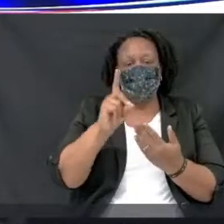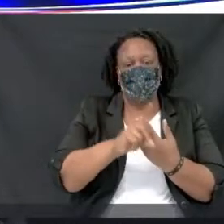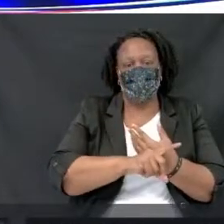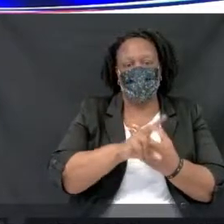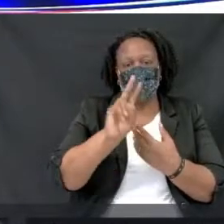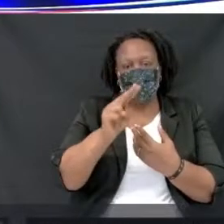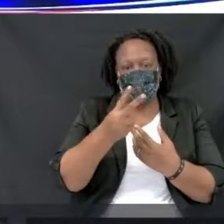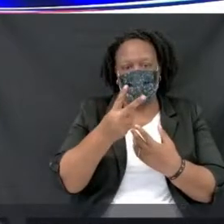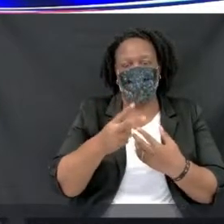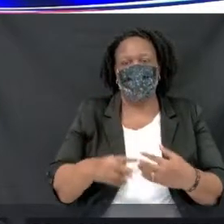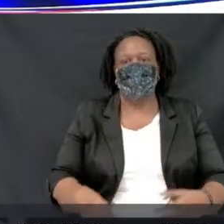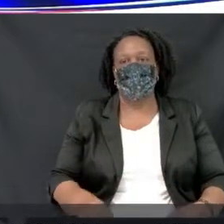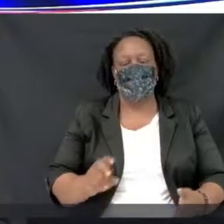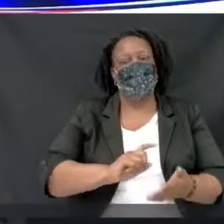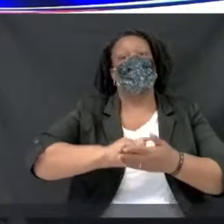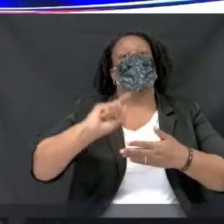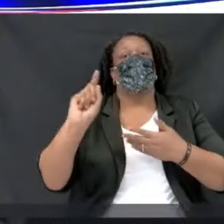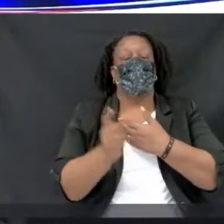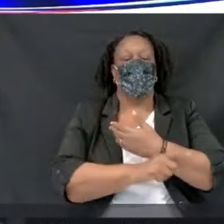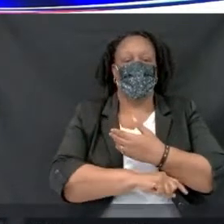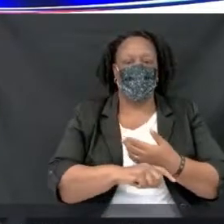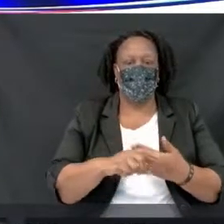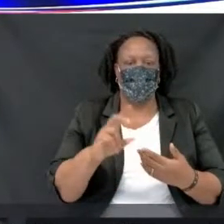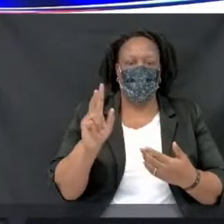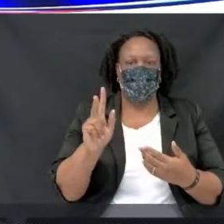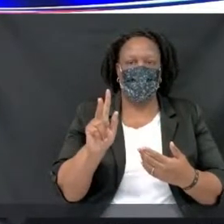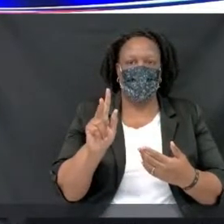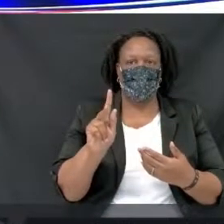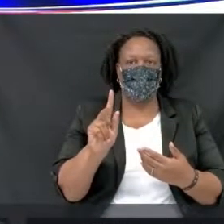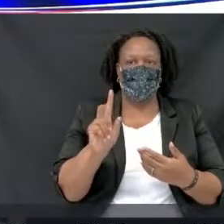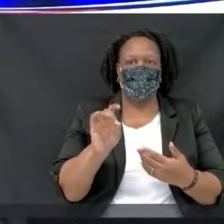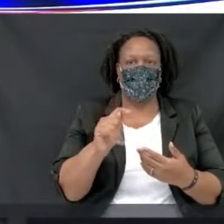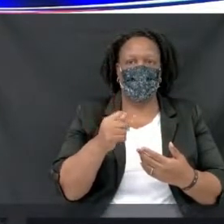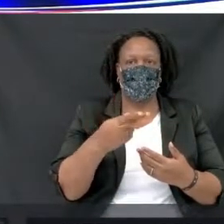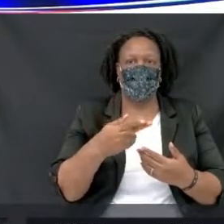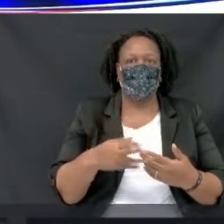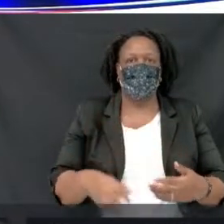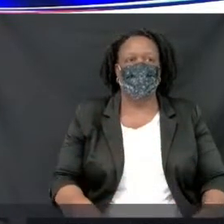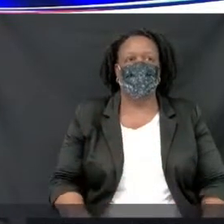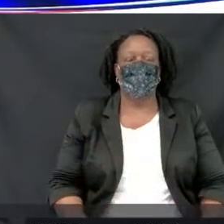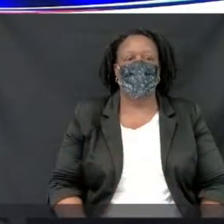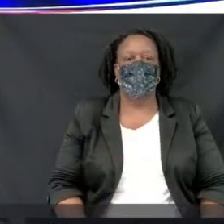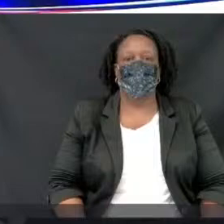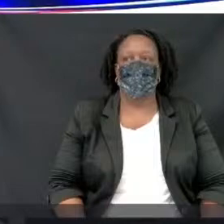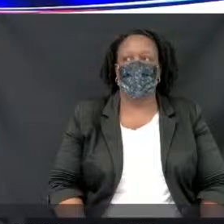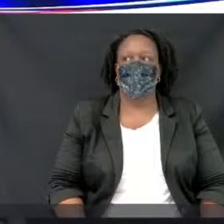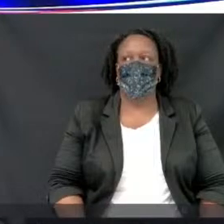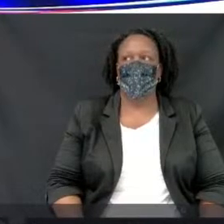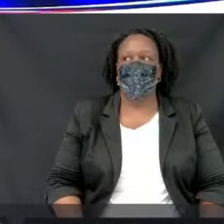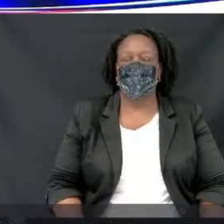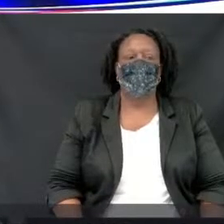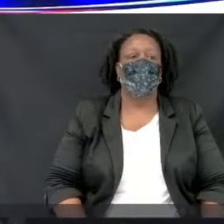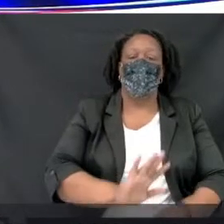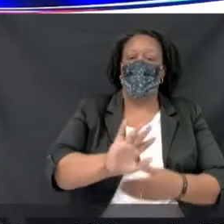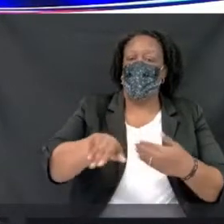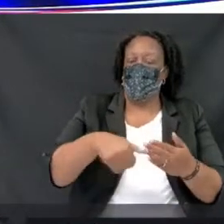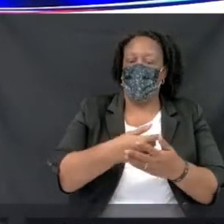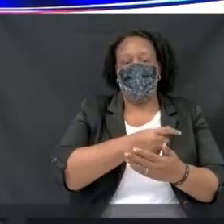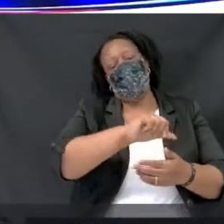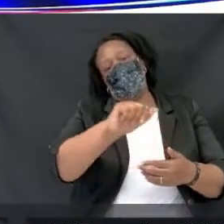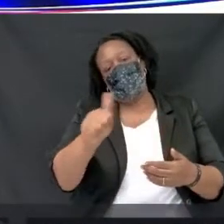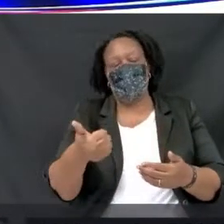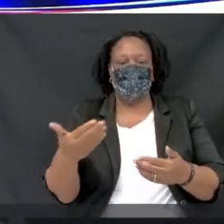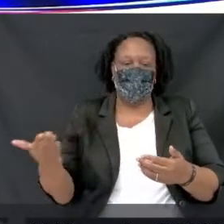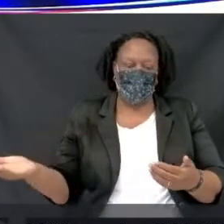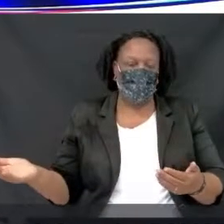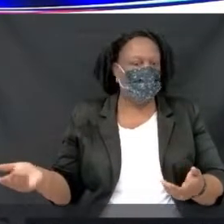removed. This was the only provision that was removed at this time. All the other provisions, including